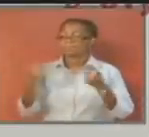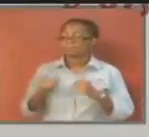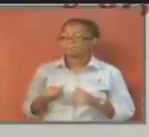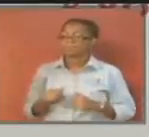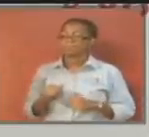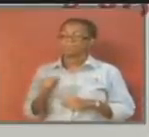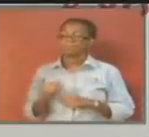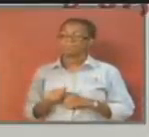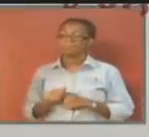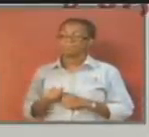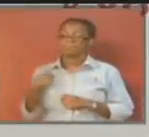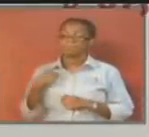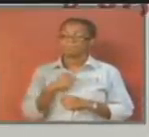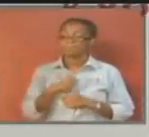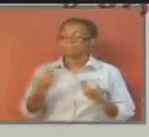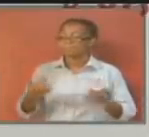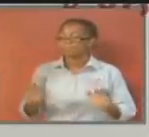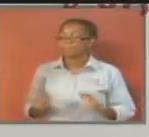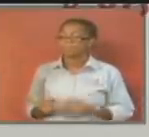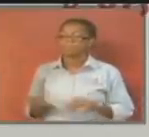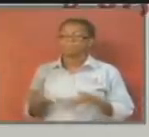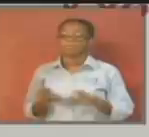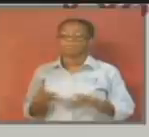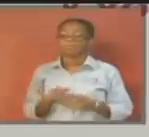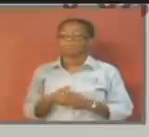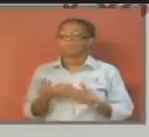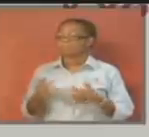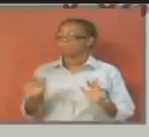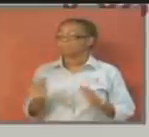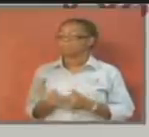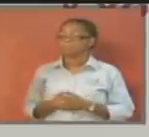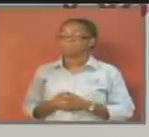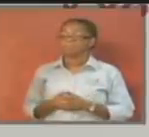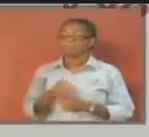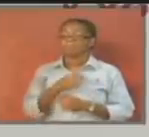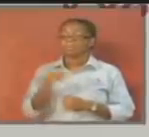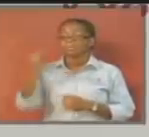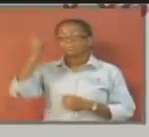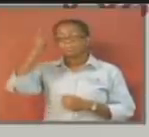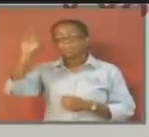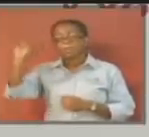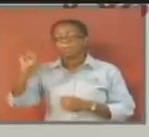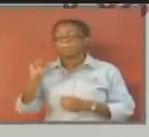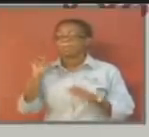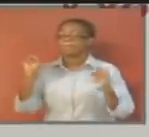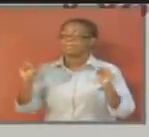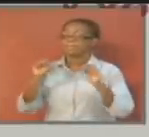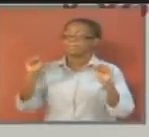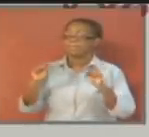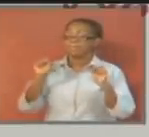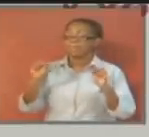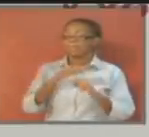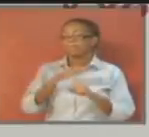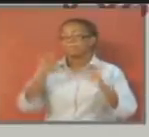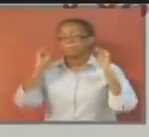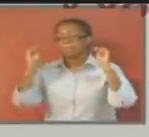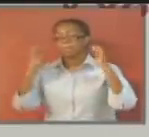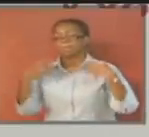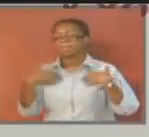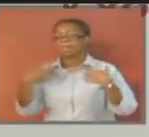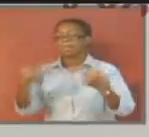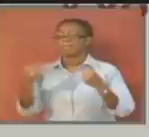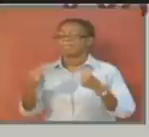we have done that, and in the press conference on Saturday, the Prime Minister, Honorable Prime Minister, as well as the Minister, would have gone a lot